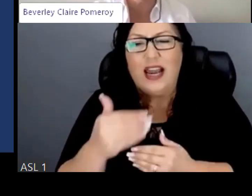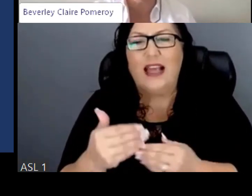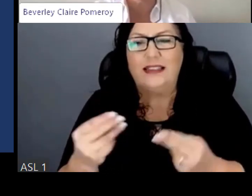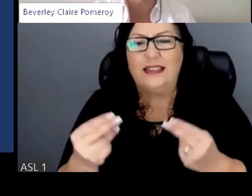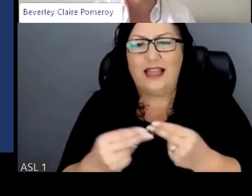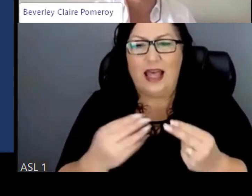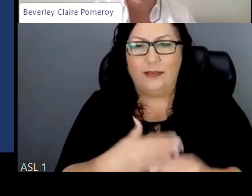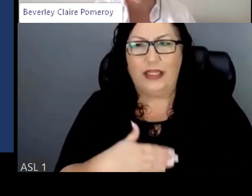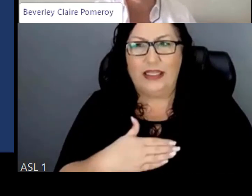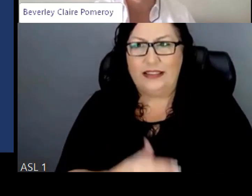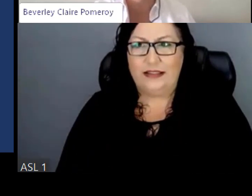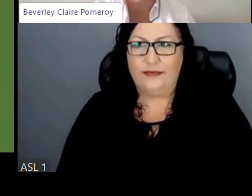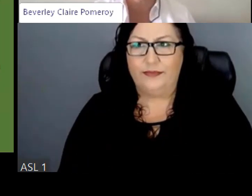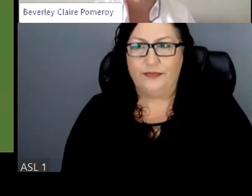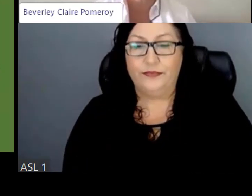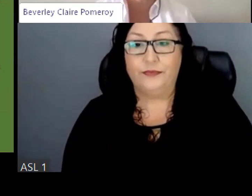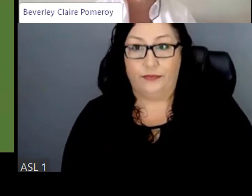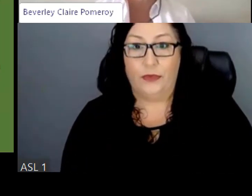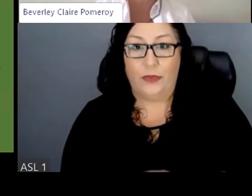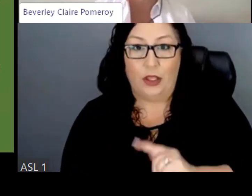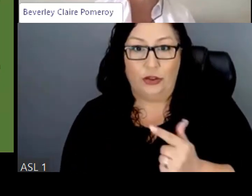please.